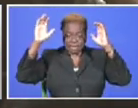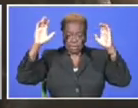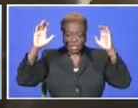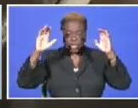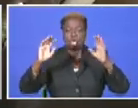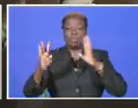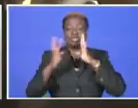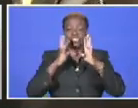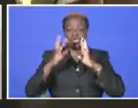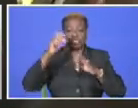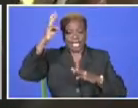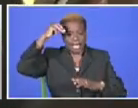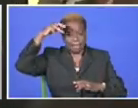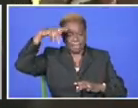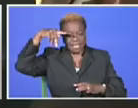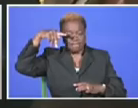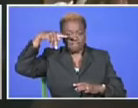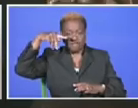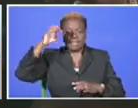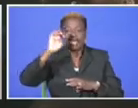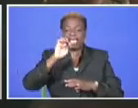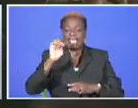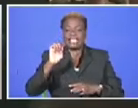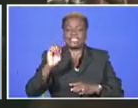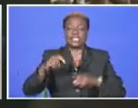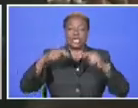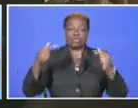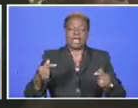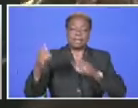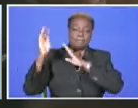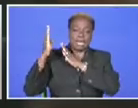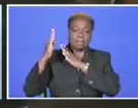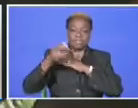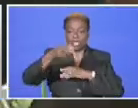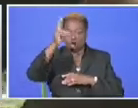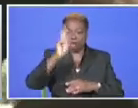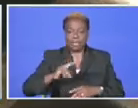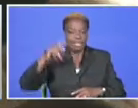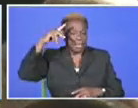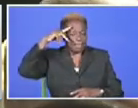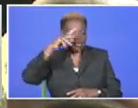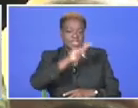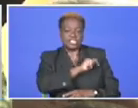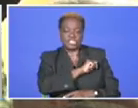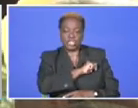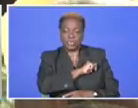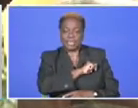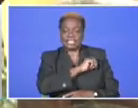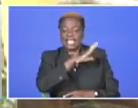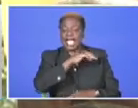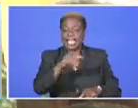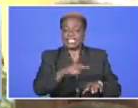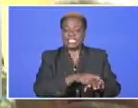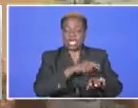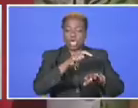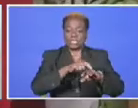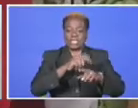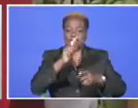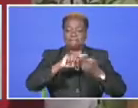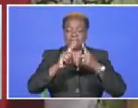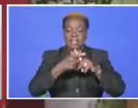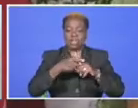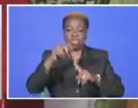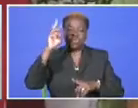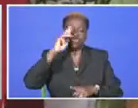for East Grand Bahama, Deputy Prime Minister the Honorable Peter Turnquest, and His Excellency's longtime friend Rudy Meadows and Vernal